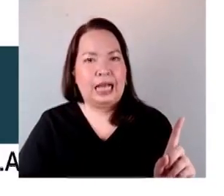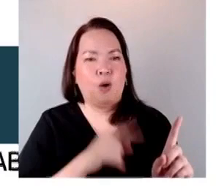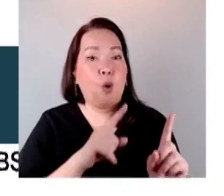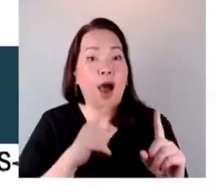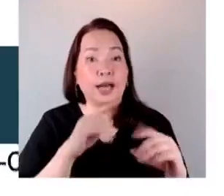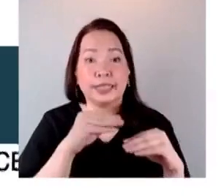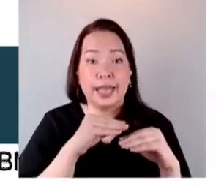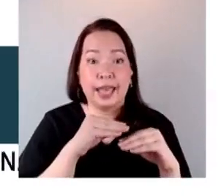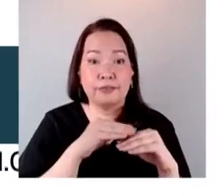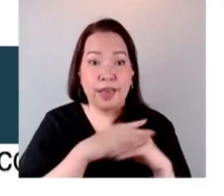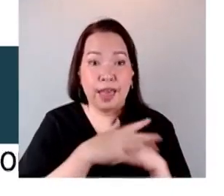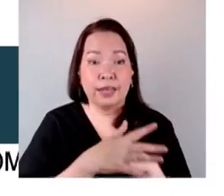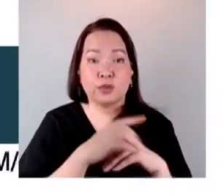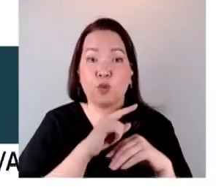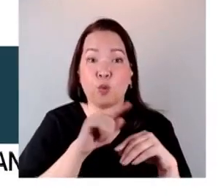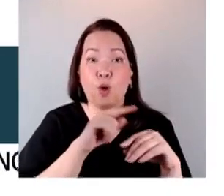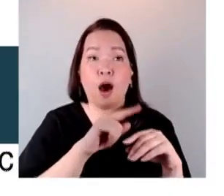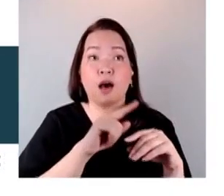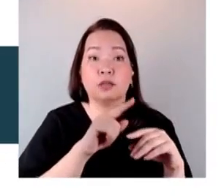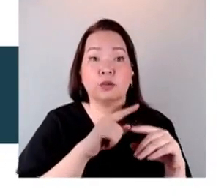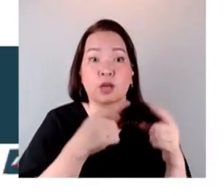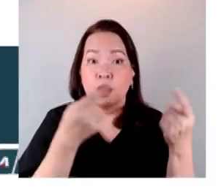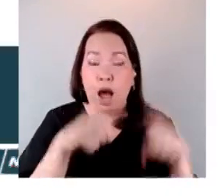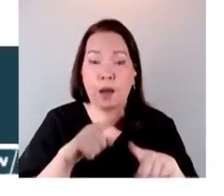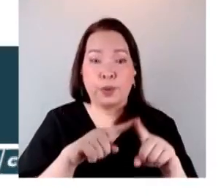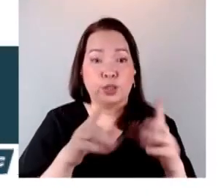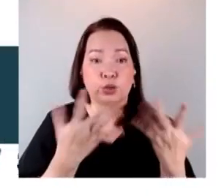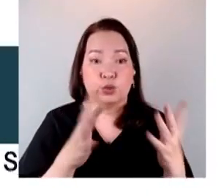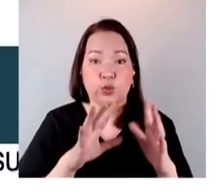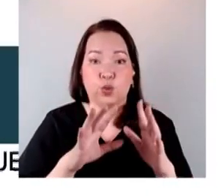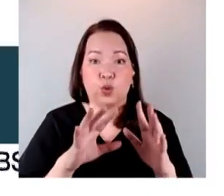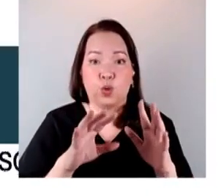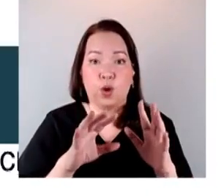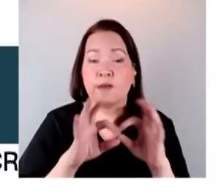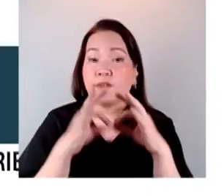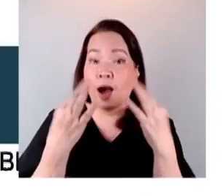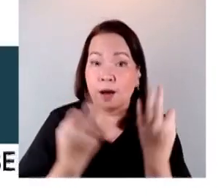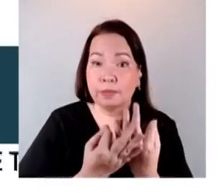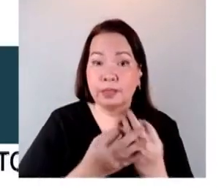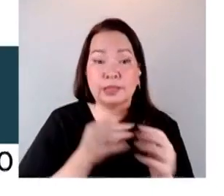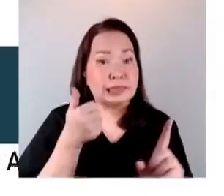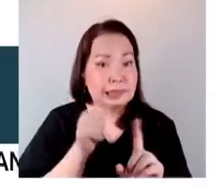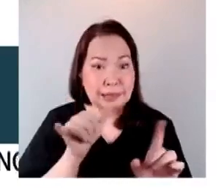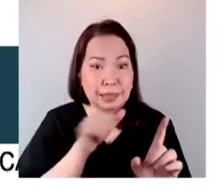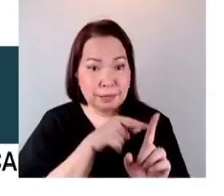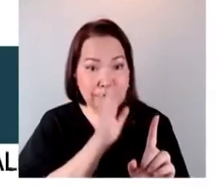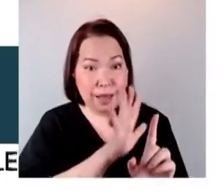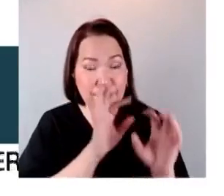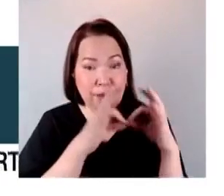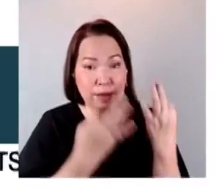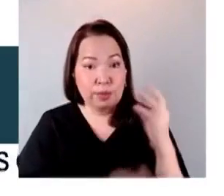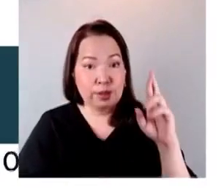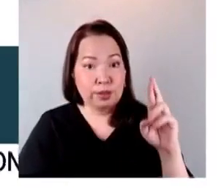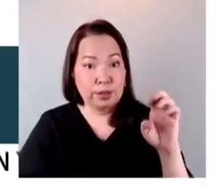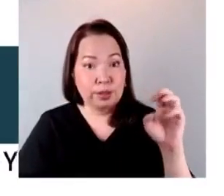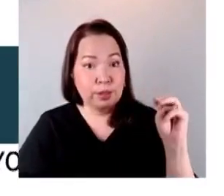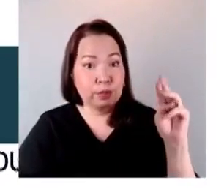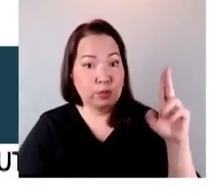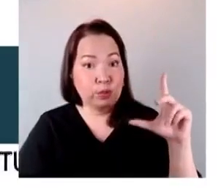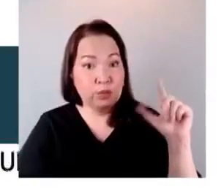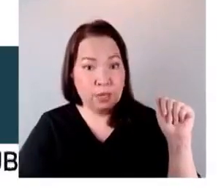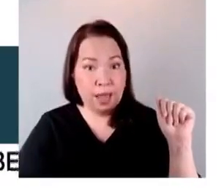are for Marcos cronies. His family, the Remulla family, in fact, still has a pending case according to the records of the